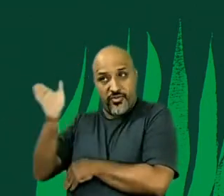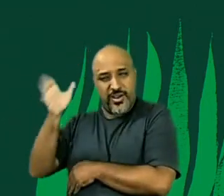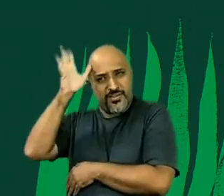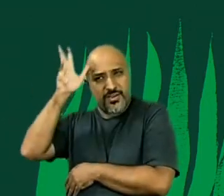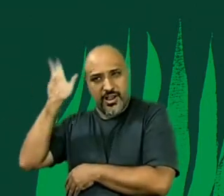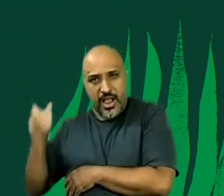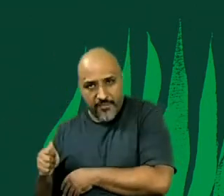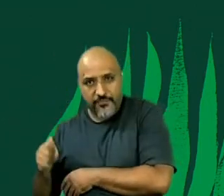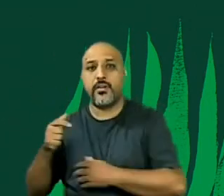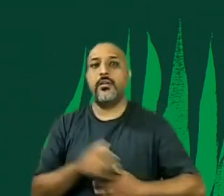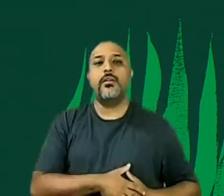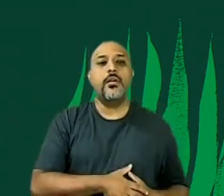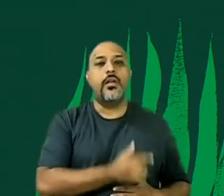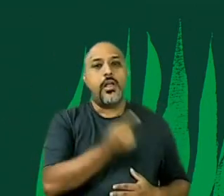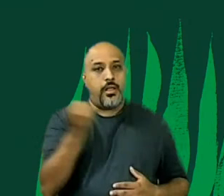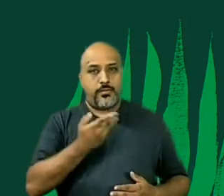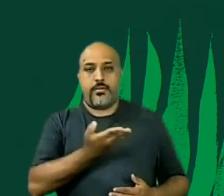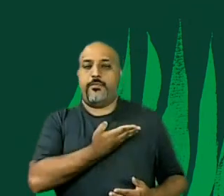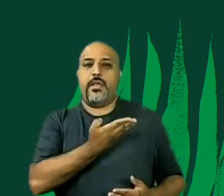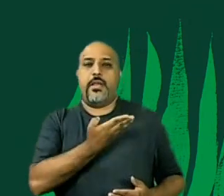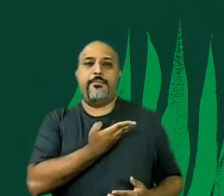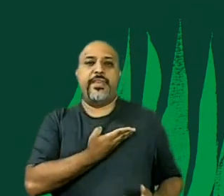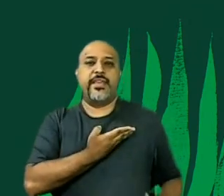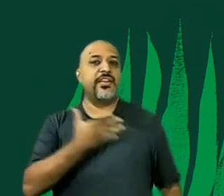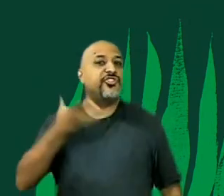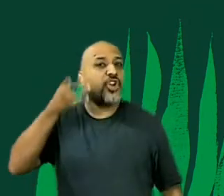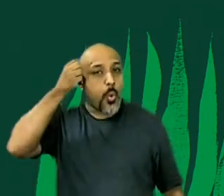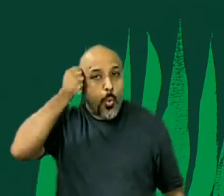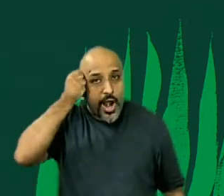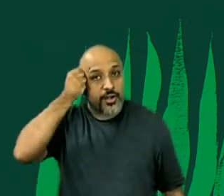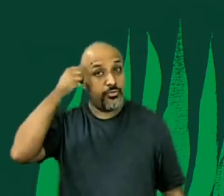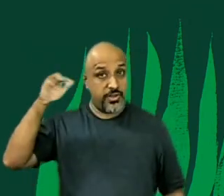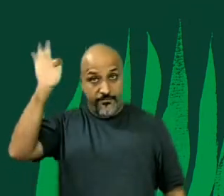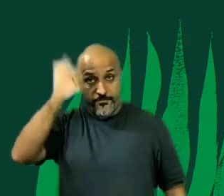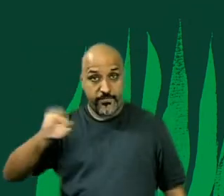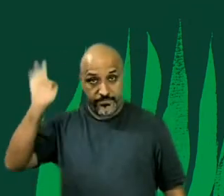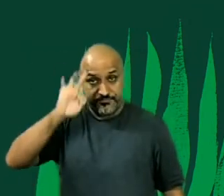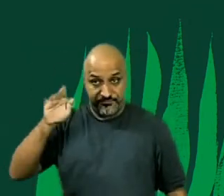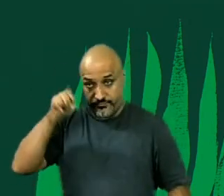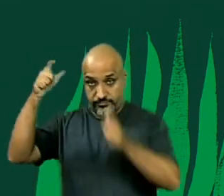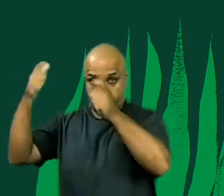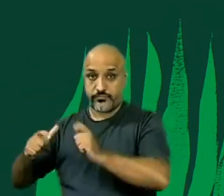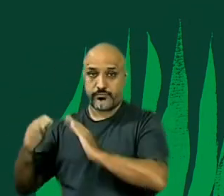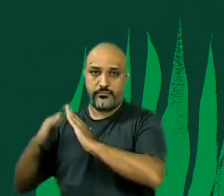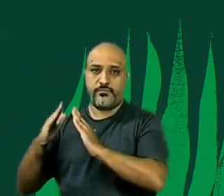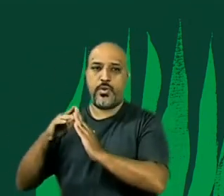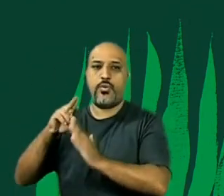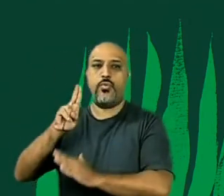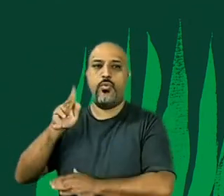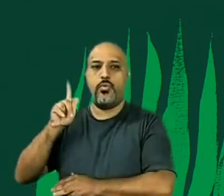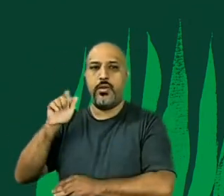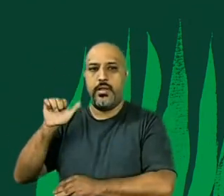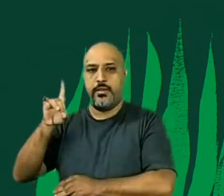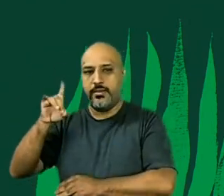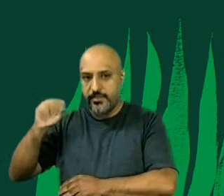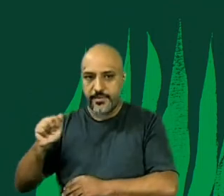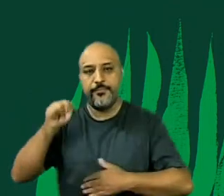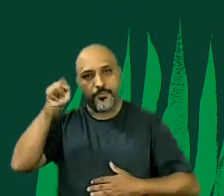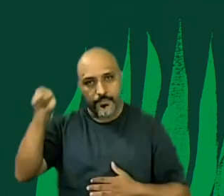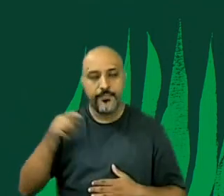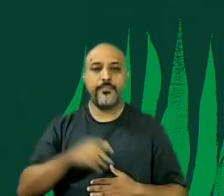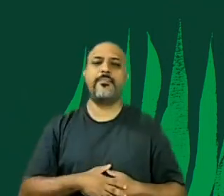in college was from Uganda. And she was just the most beautiful, wonderful